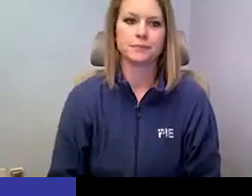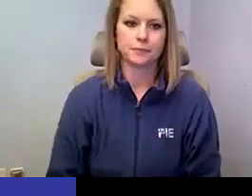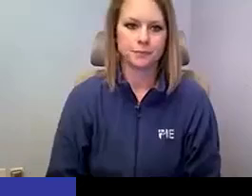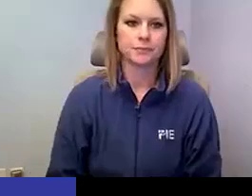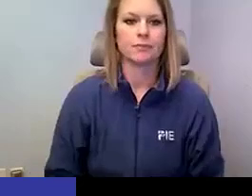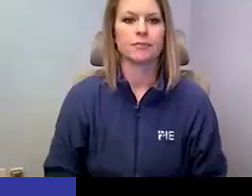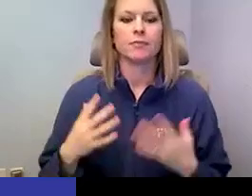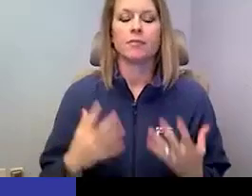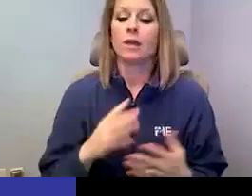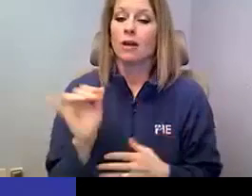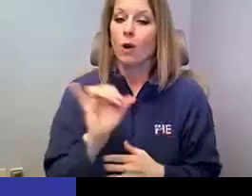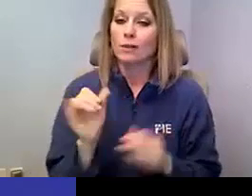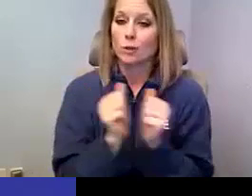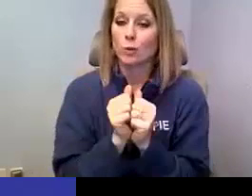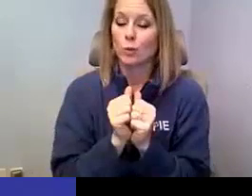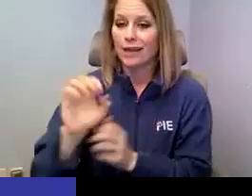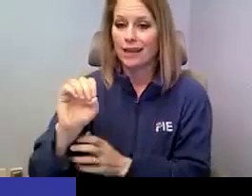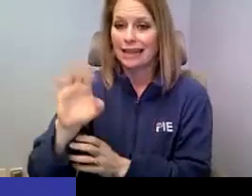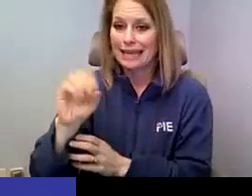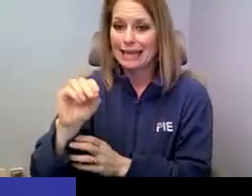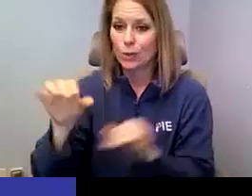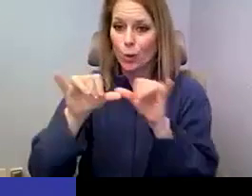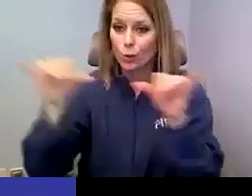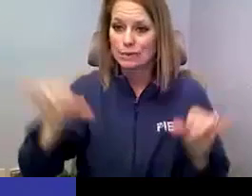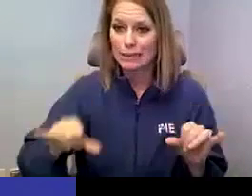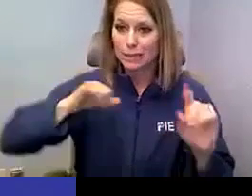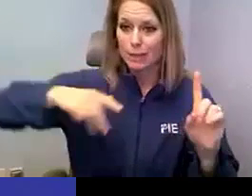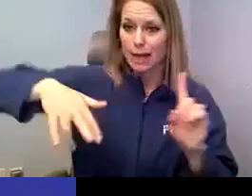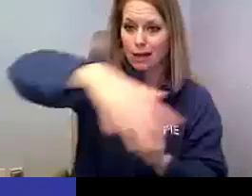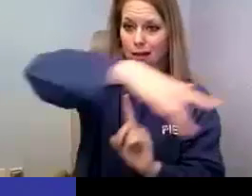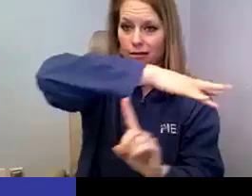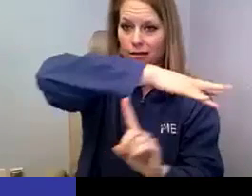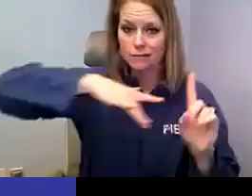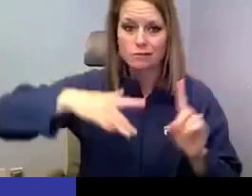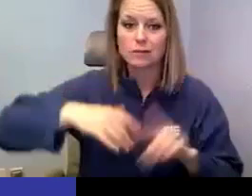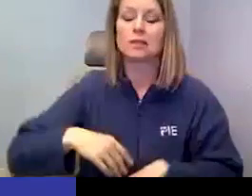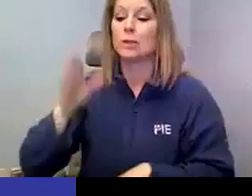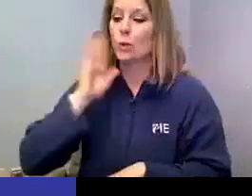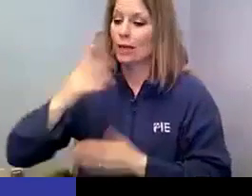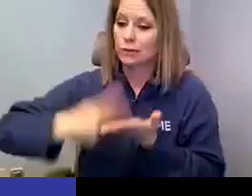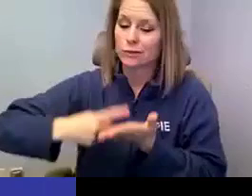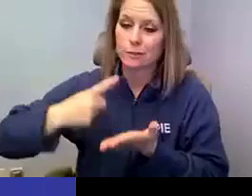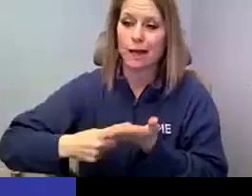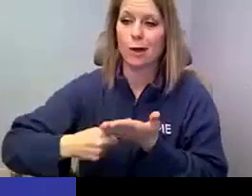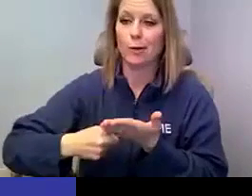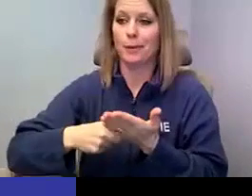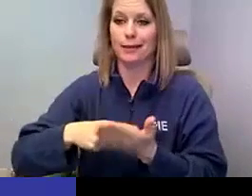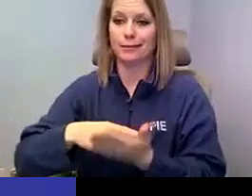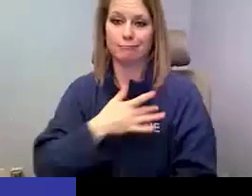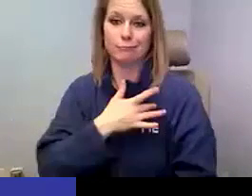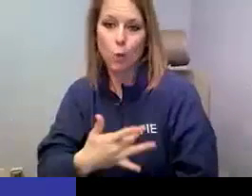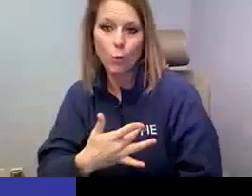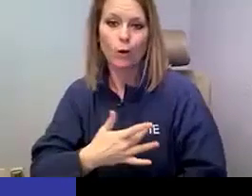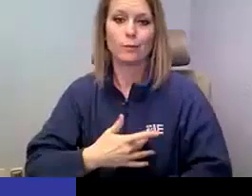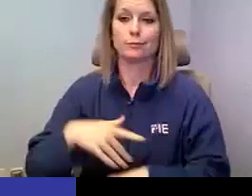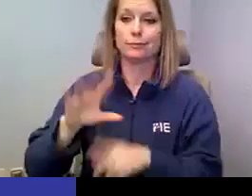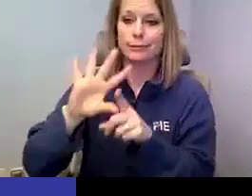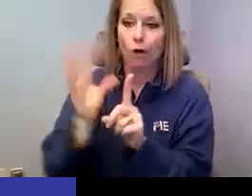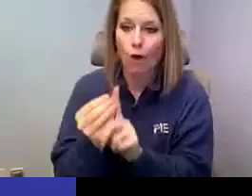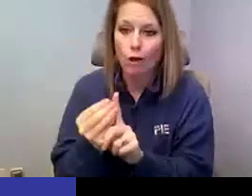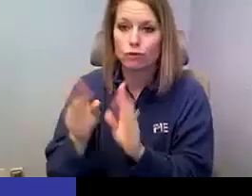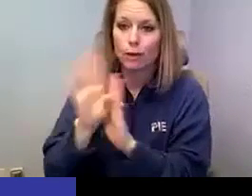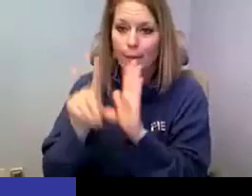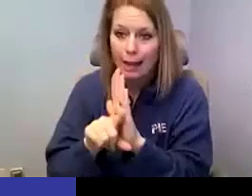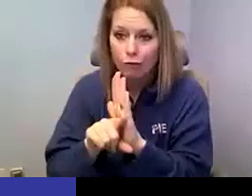a bit about norms and cultural backgrounds and cultural responsiveness as we talk throughout the